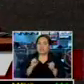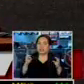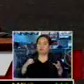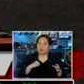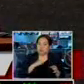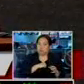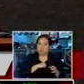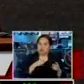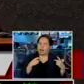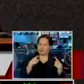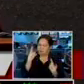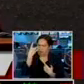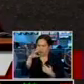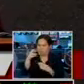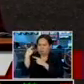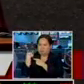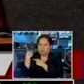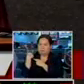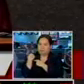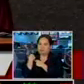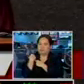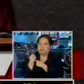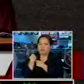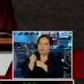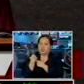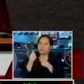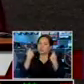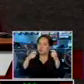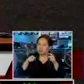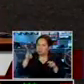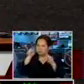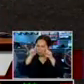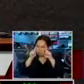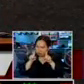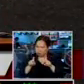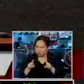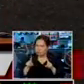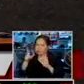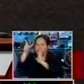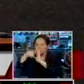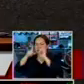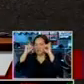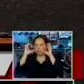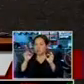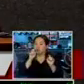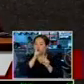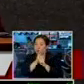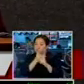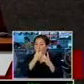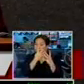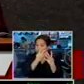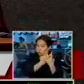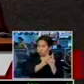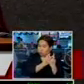sole responsibility to try and decide whether to convict or